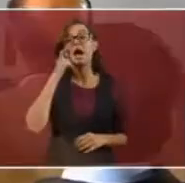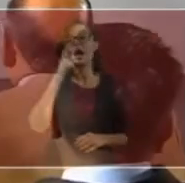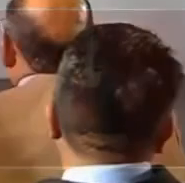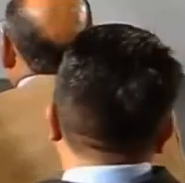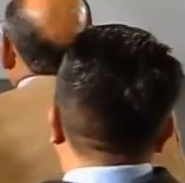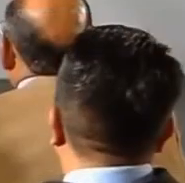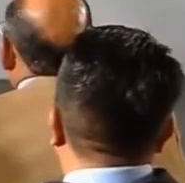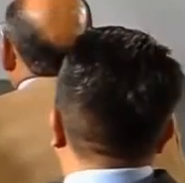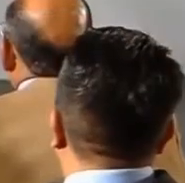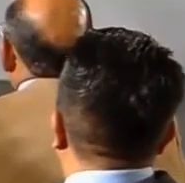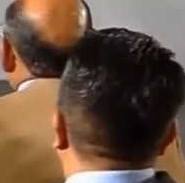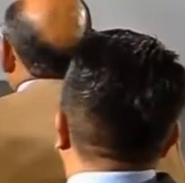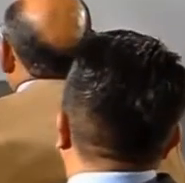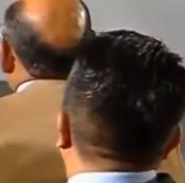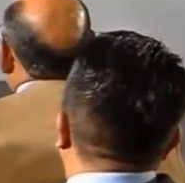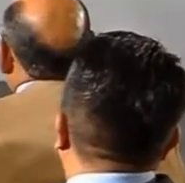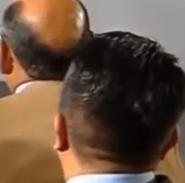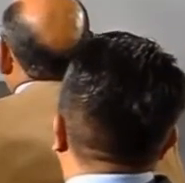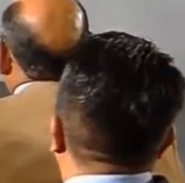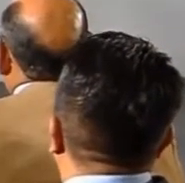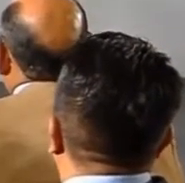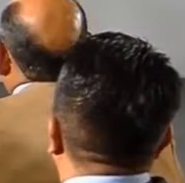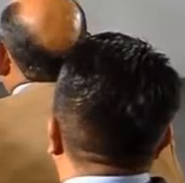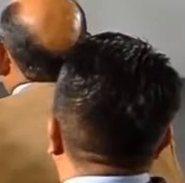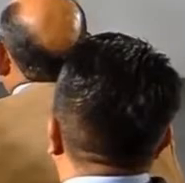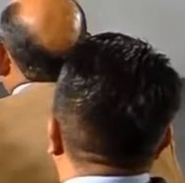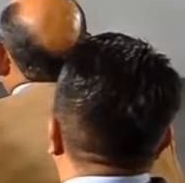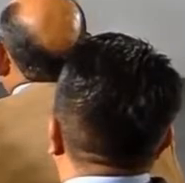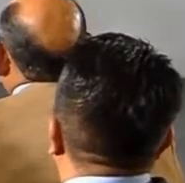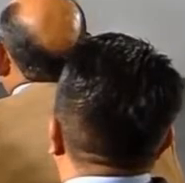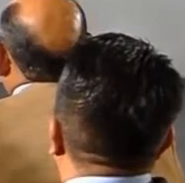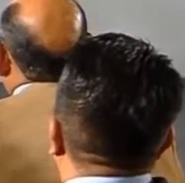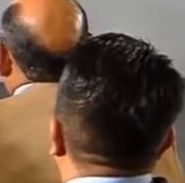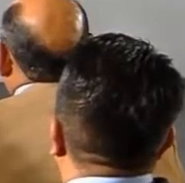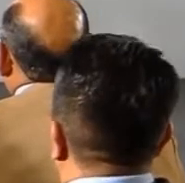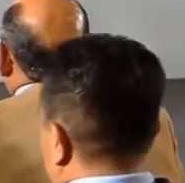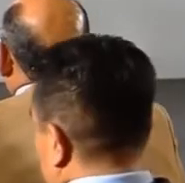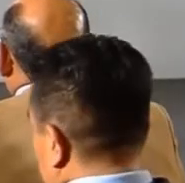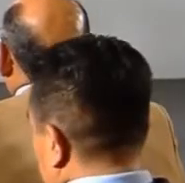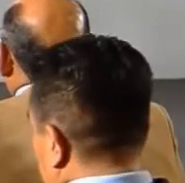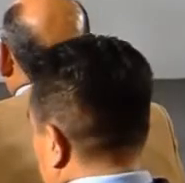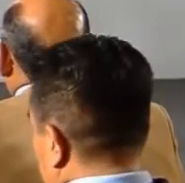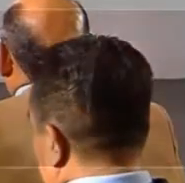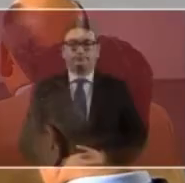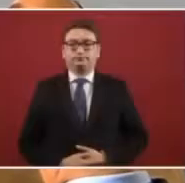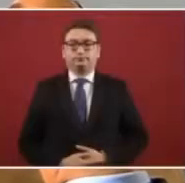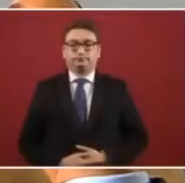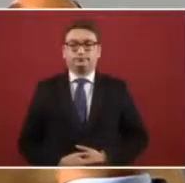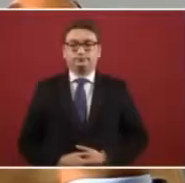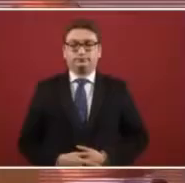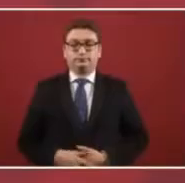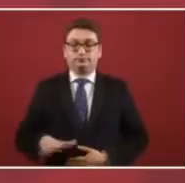provocations. Well, let's see who in the city of Mexico.